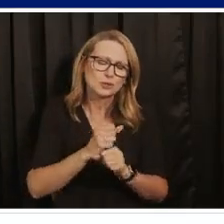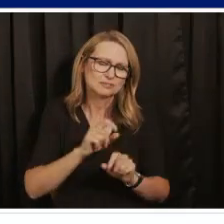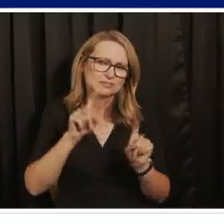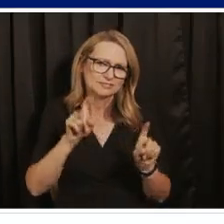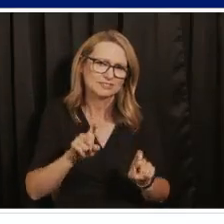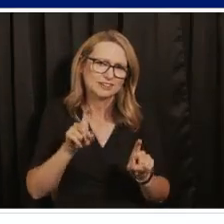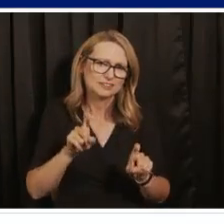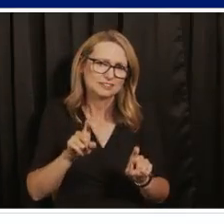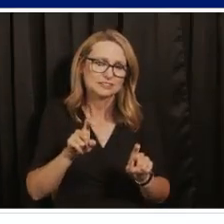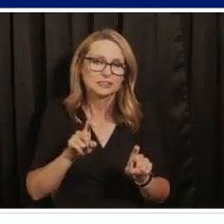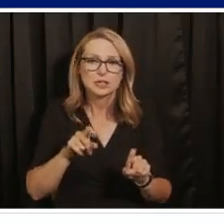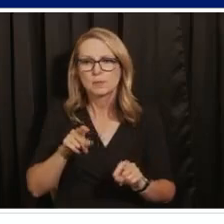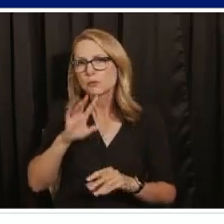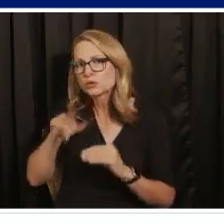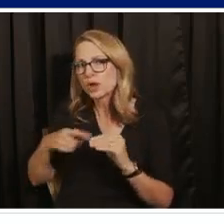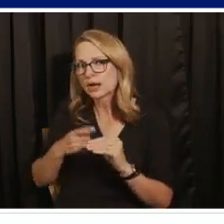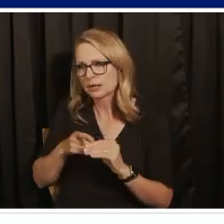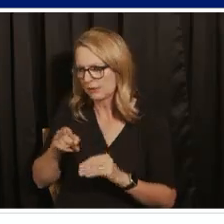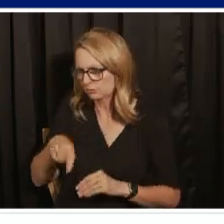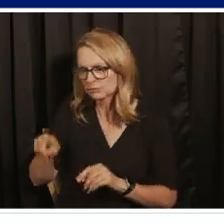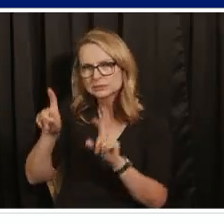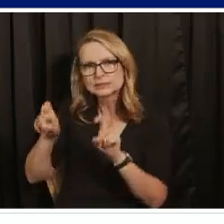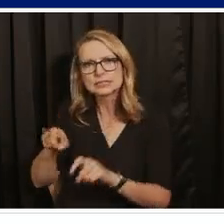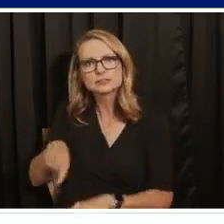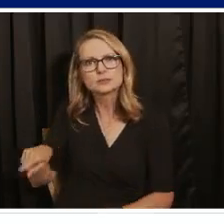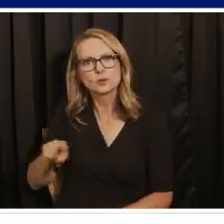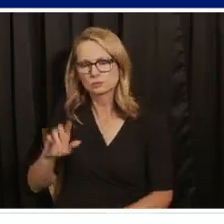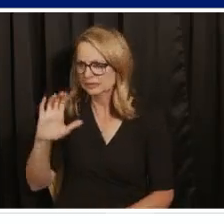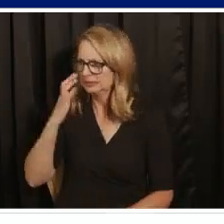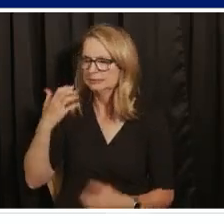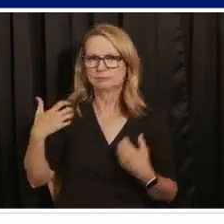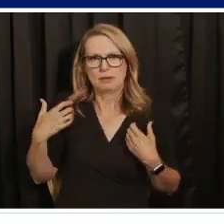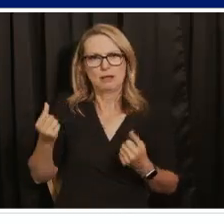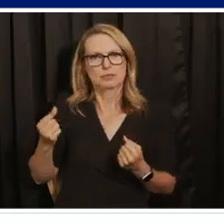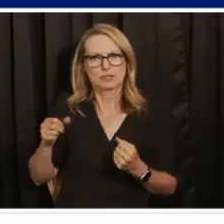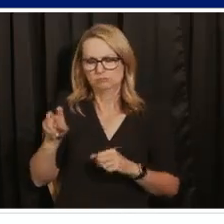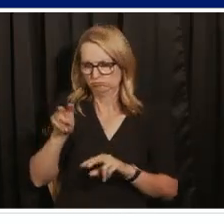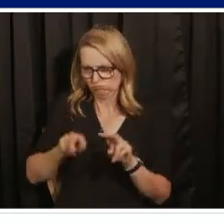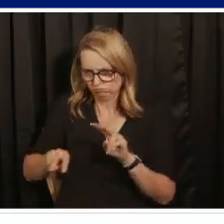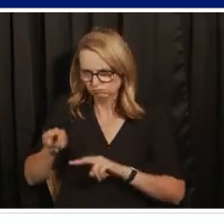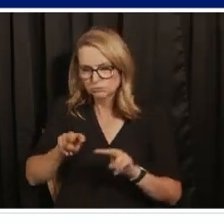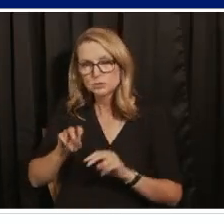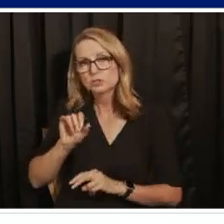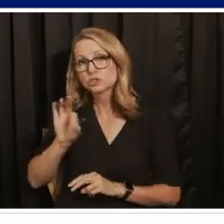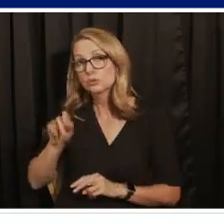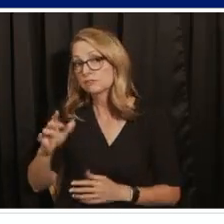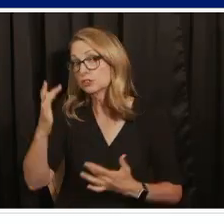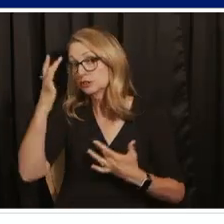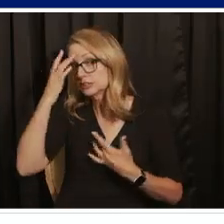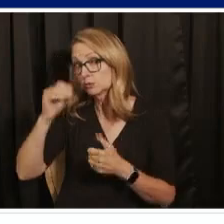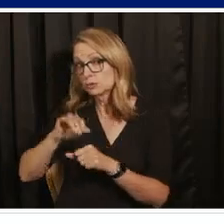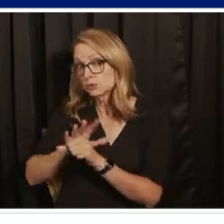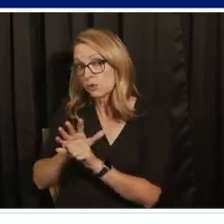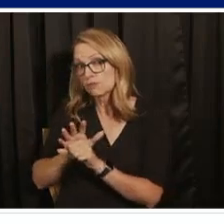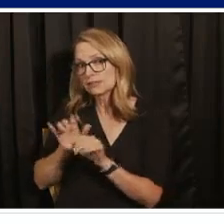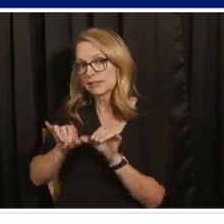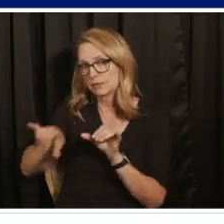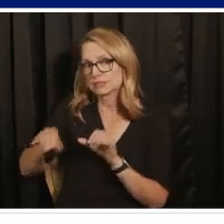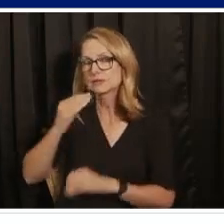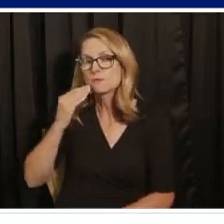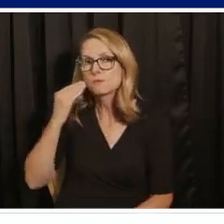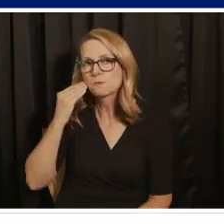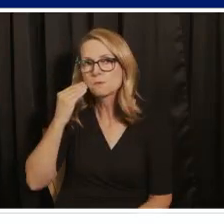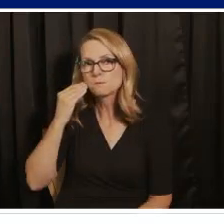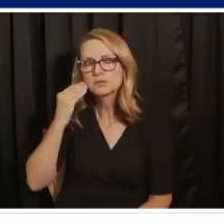of healthy people so that if they are, at that point, contagious, they would stay home from school. So it's regular